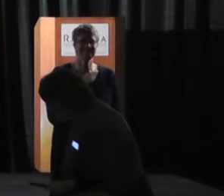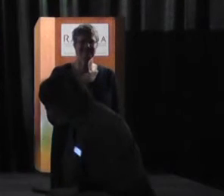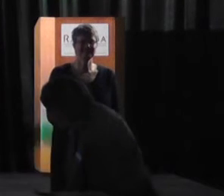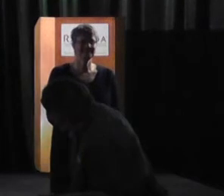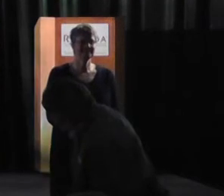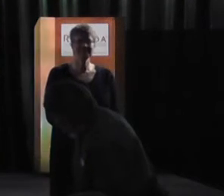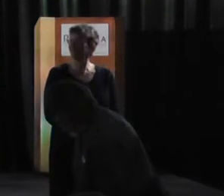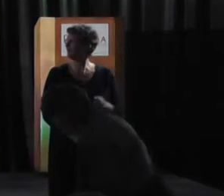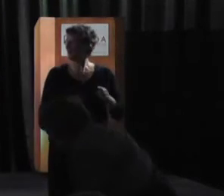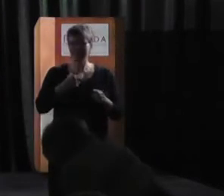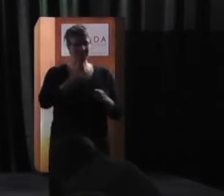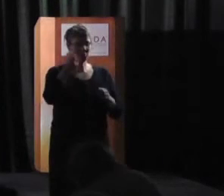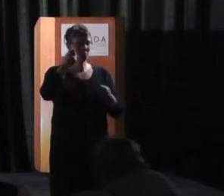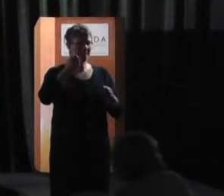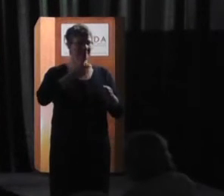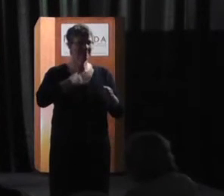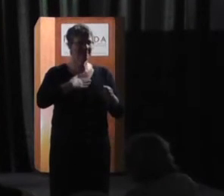They took away my podium.